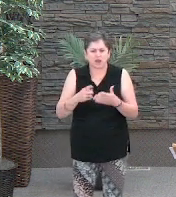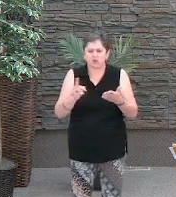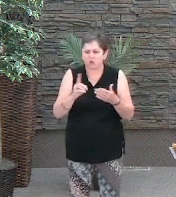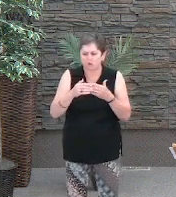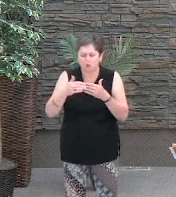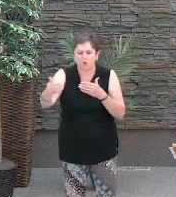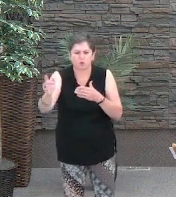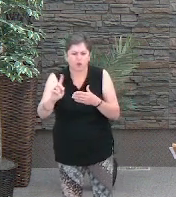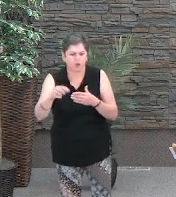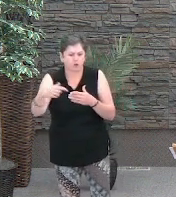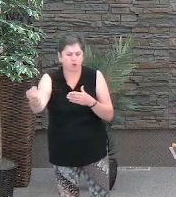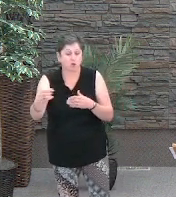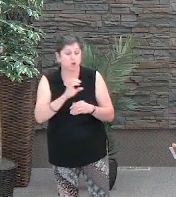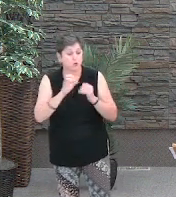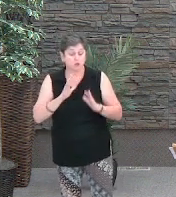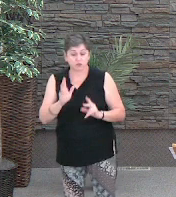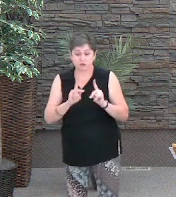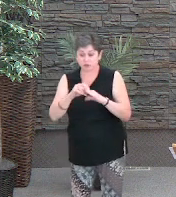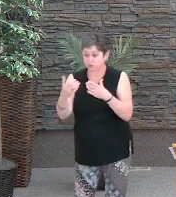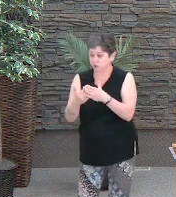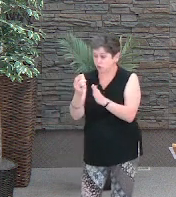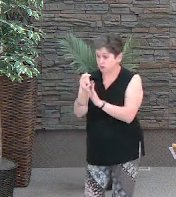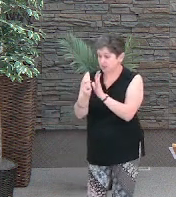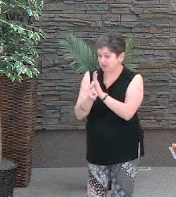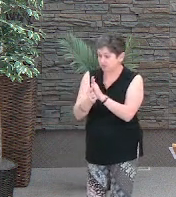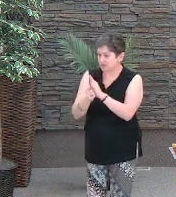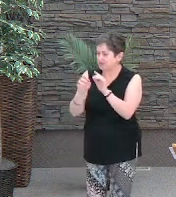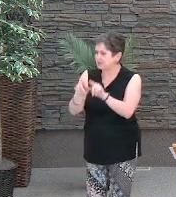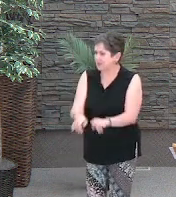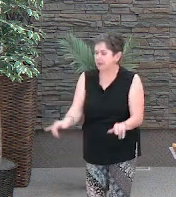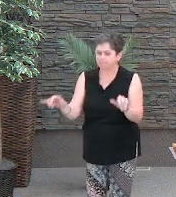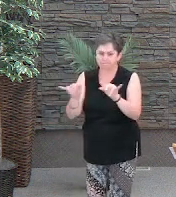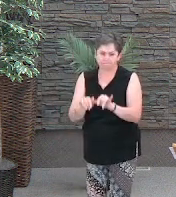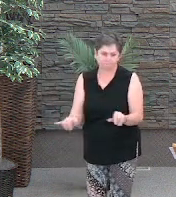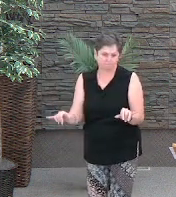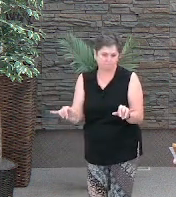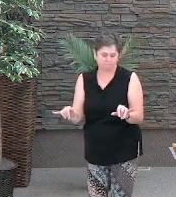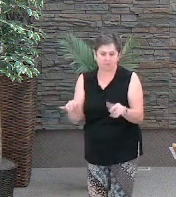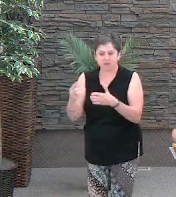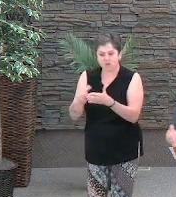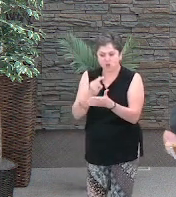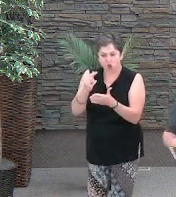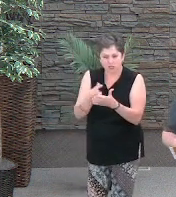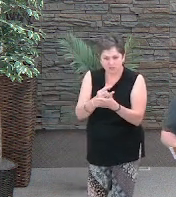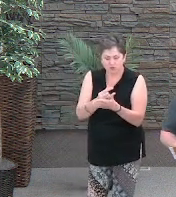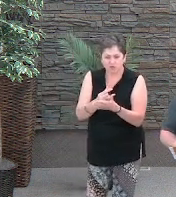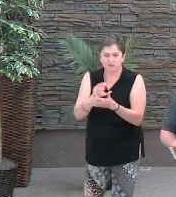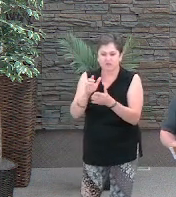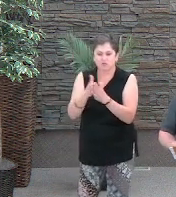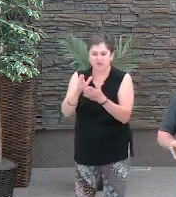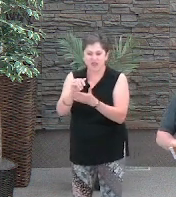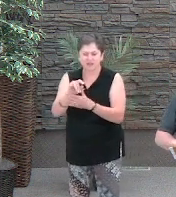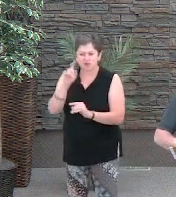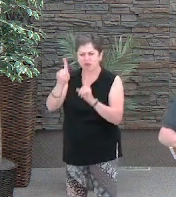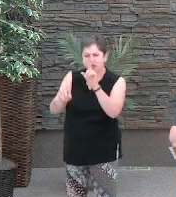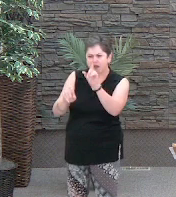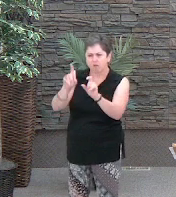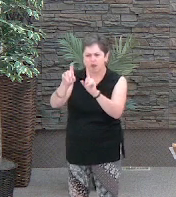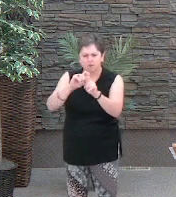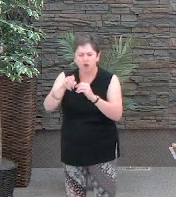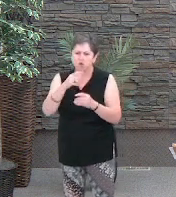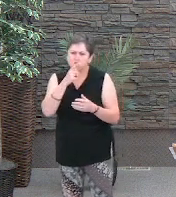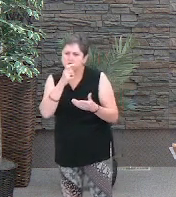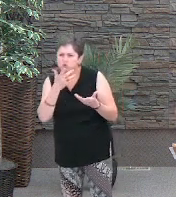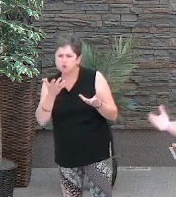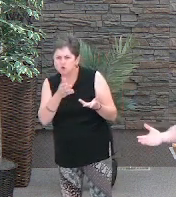here? Christians in the New Testament did the very same thing. In the Gospels and Acts, they were asking questions about who